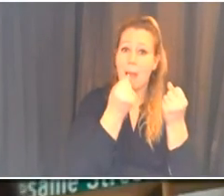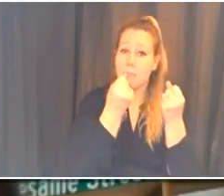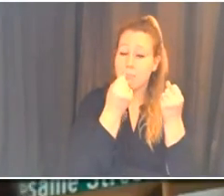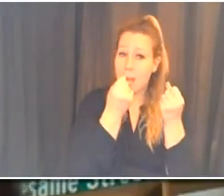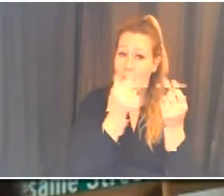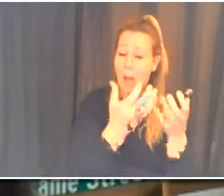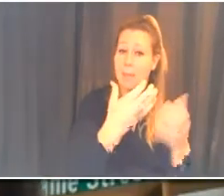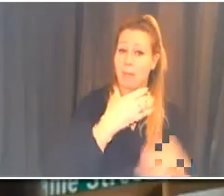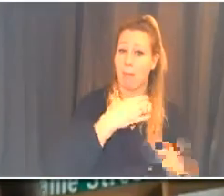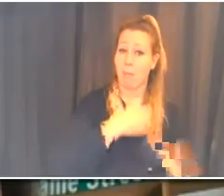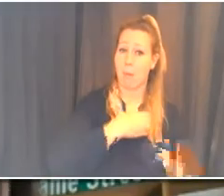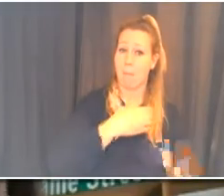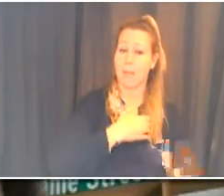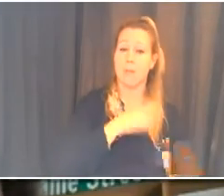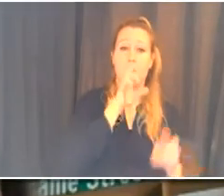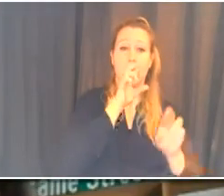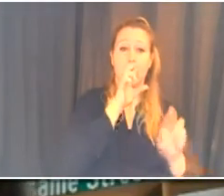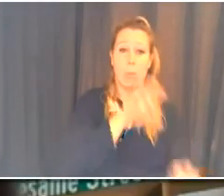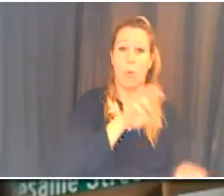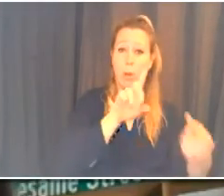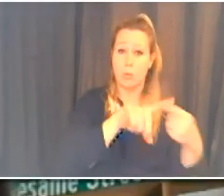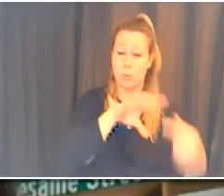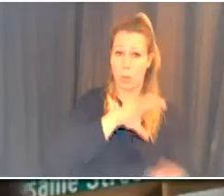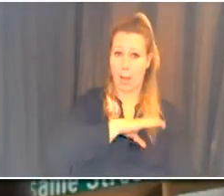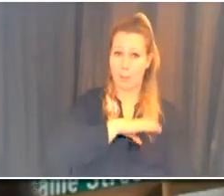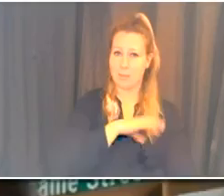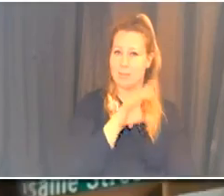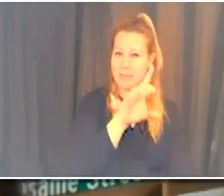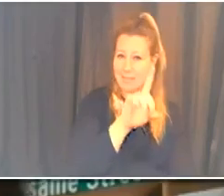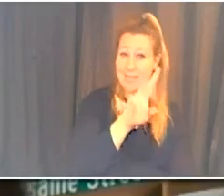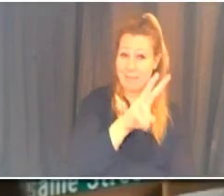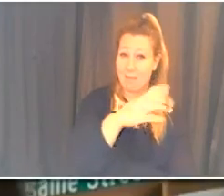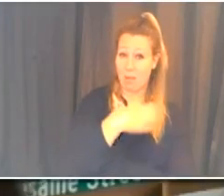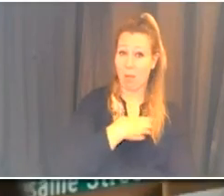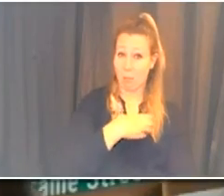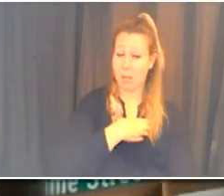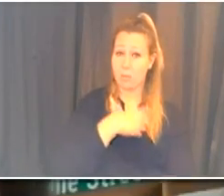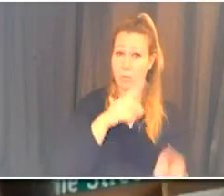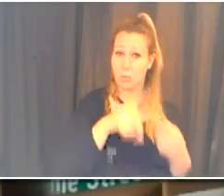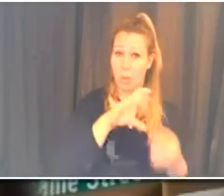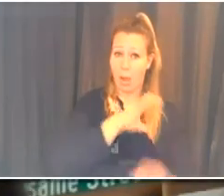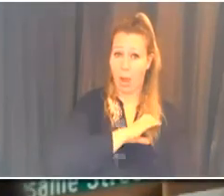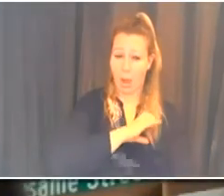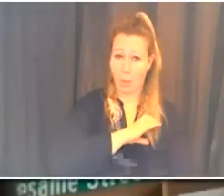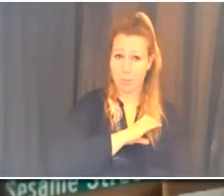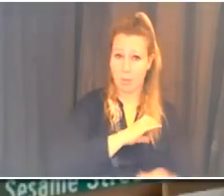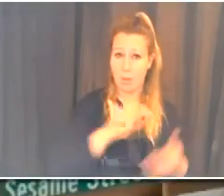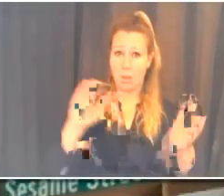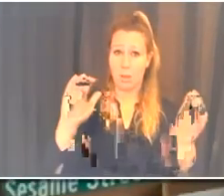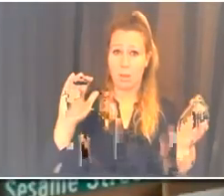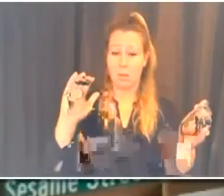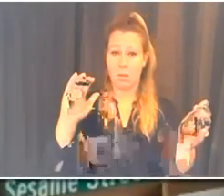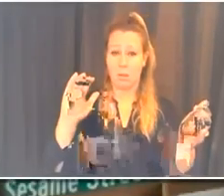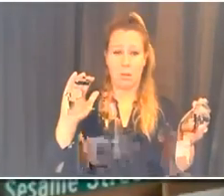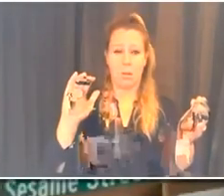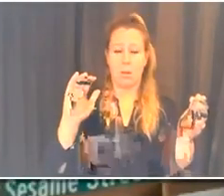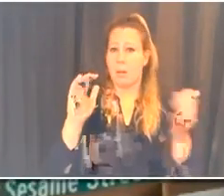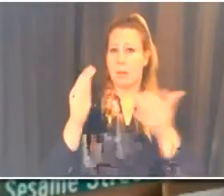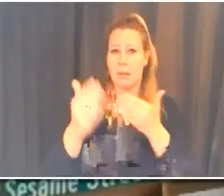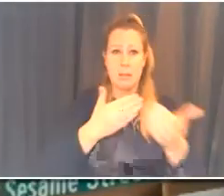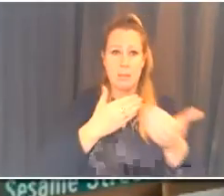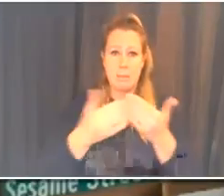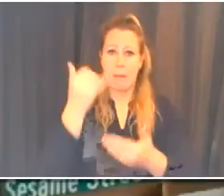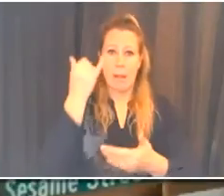um all DV reports complaints are down in a to a meaningful extent and and